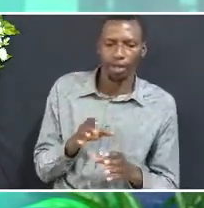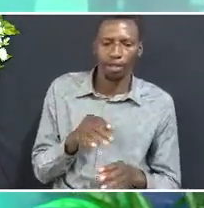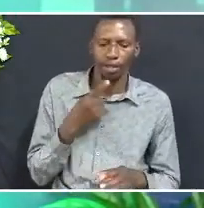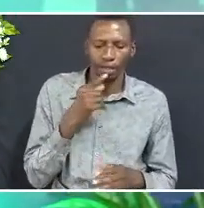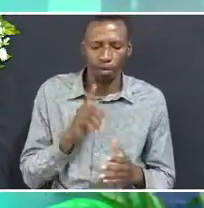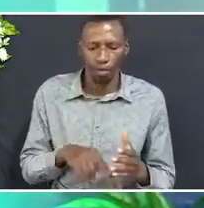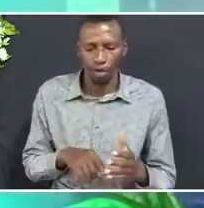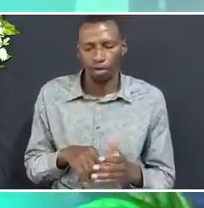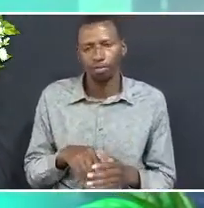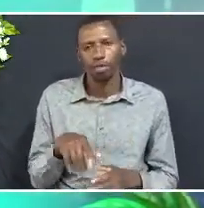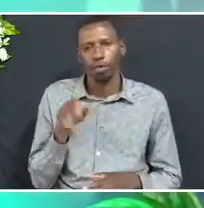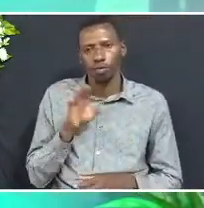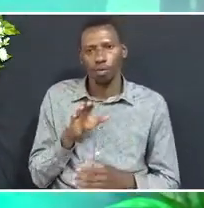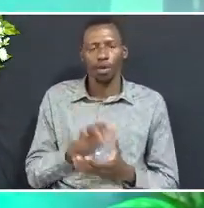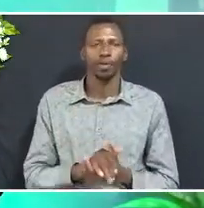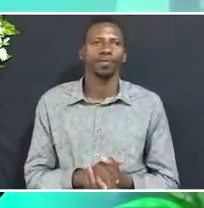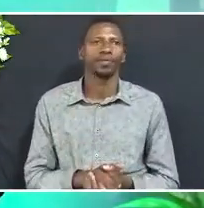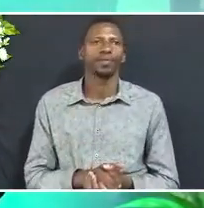woman,